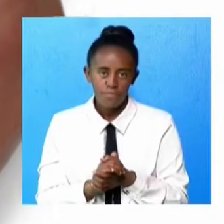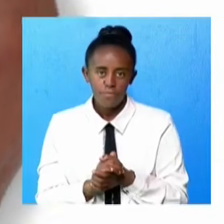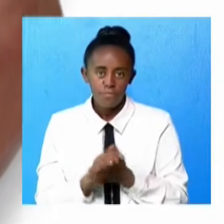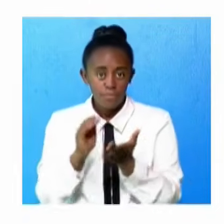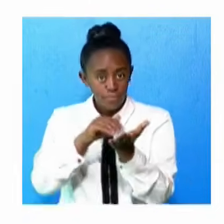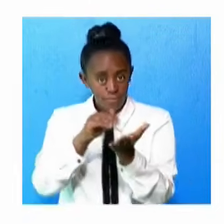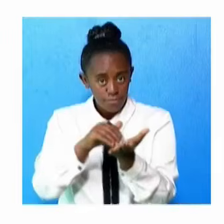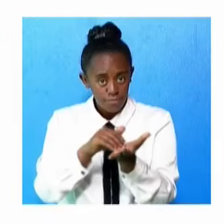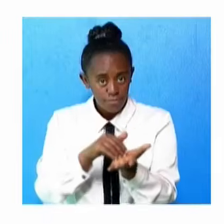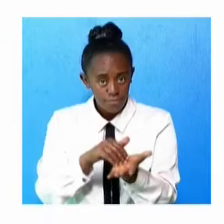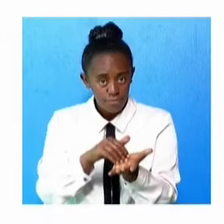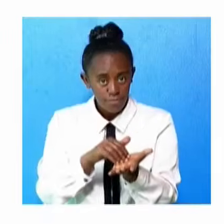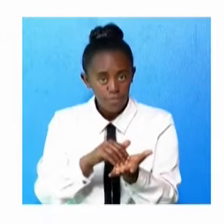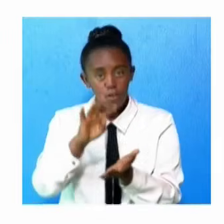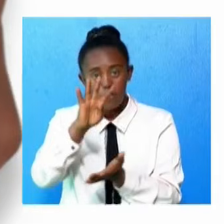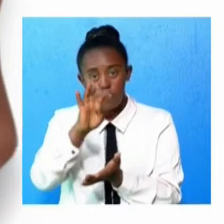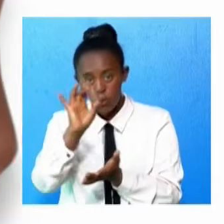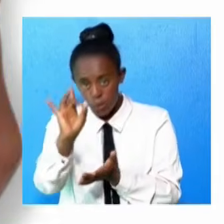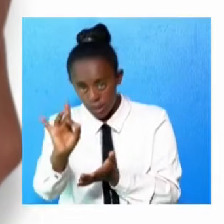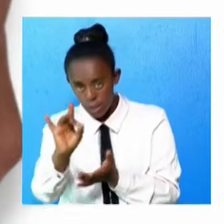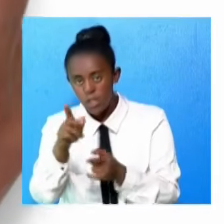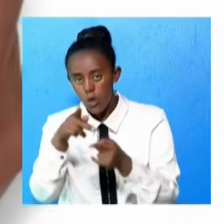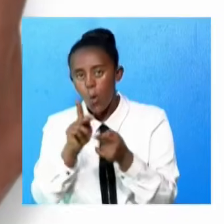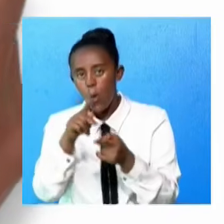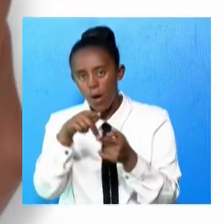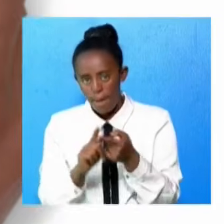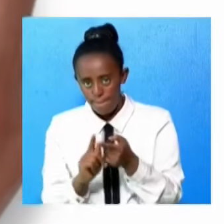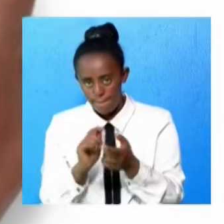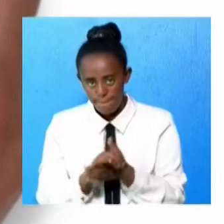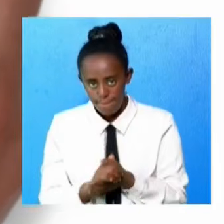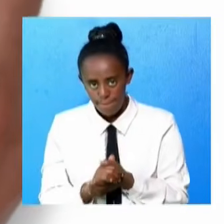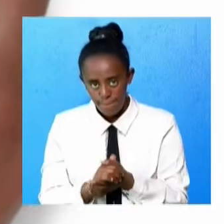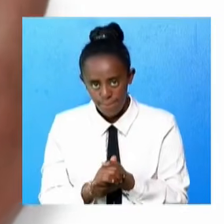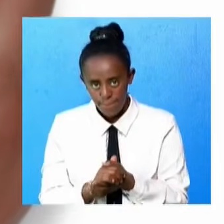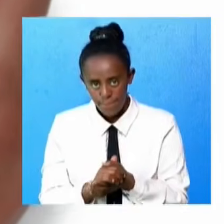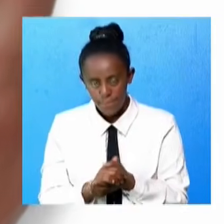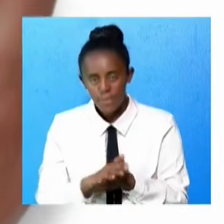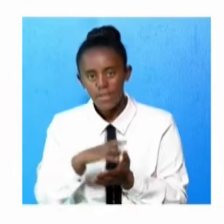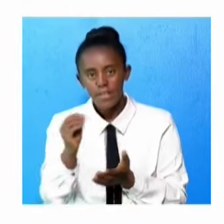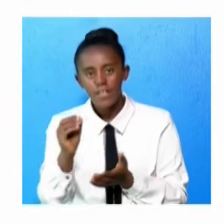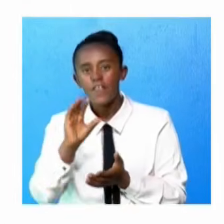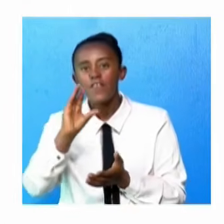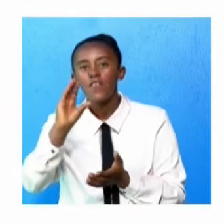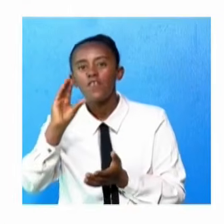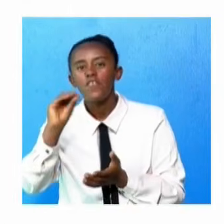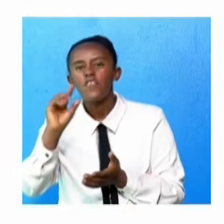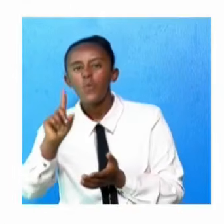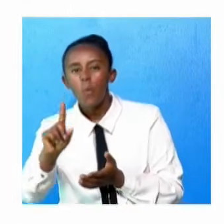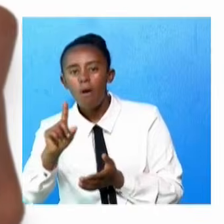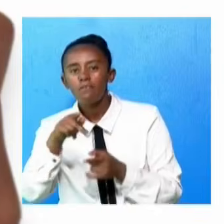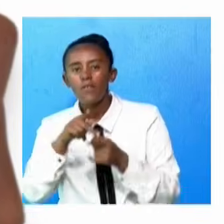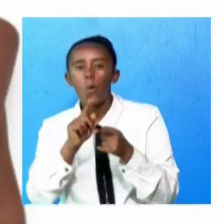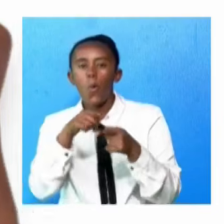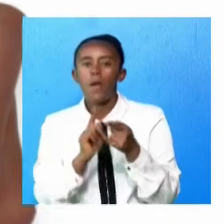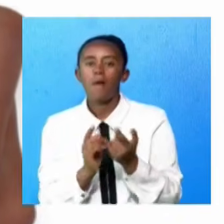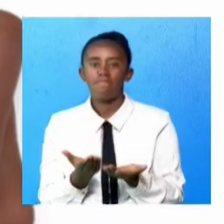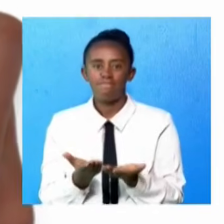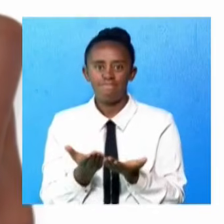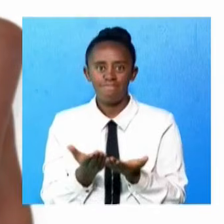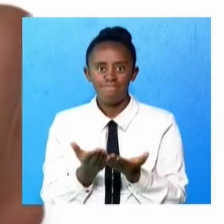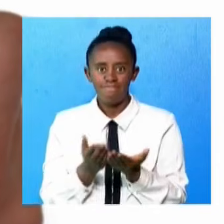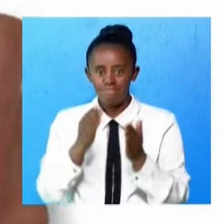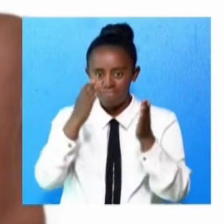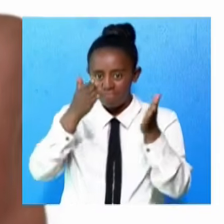Again here now 48 kilogram. Here now 51 kilogram. Now let's